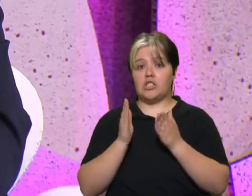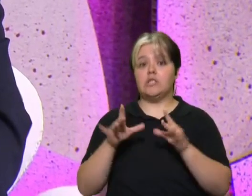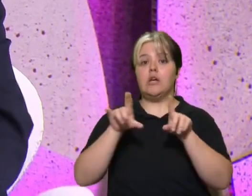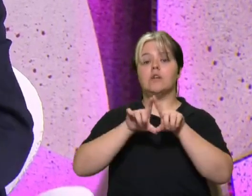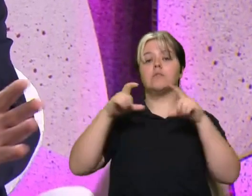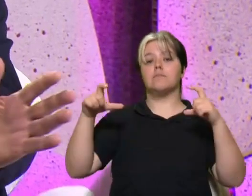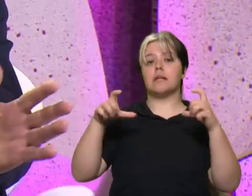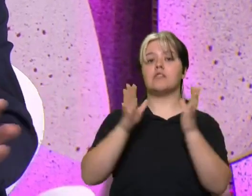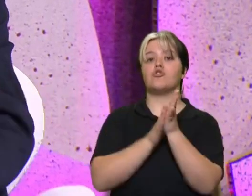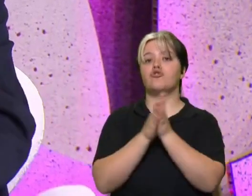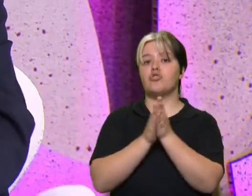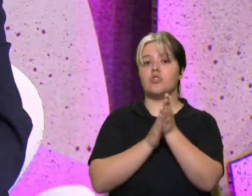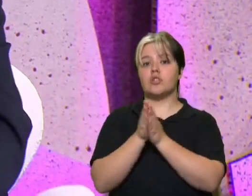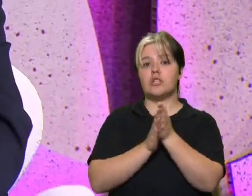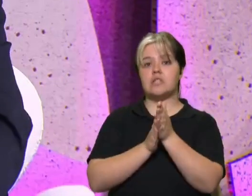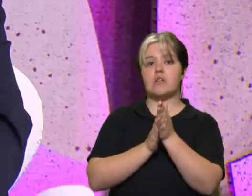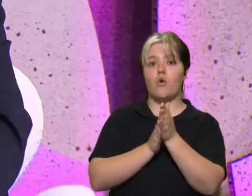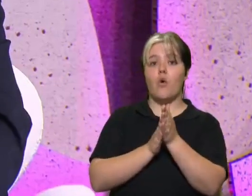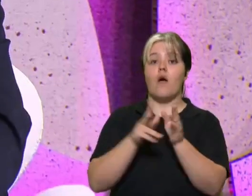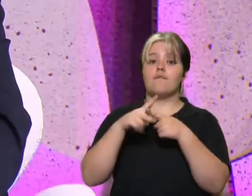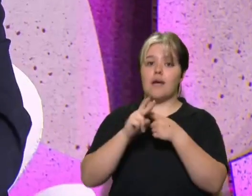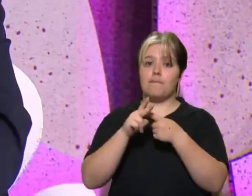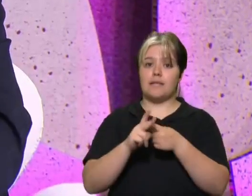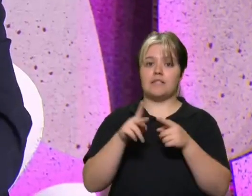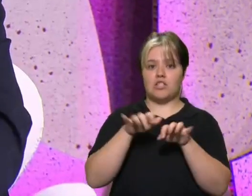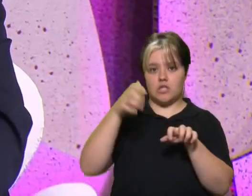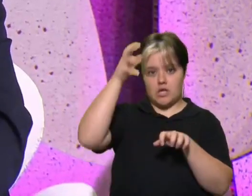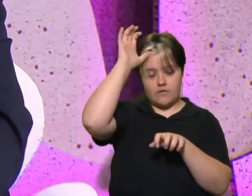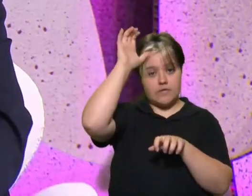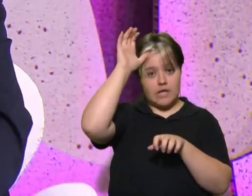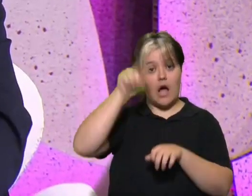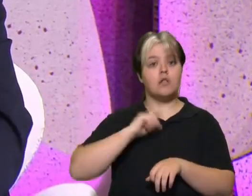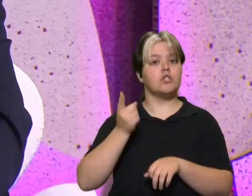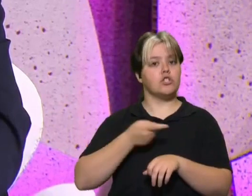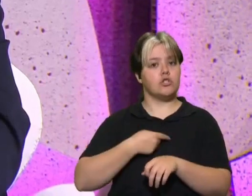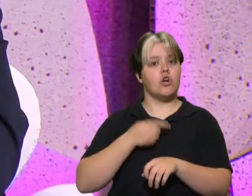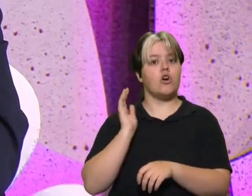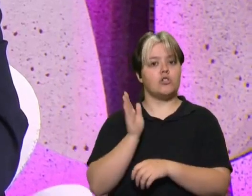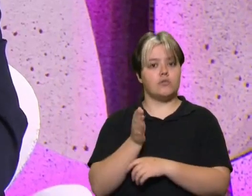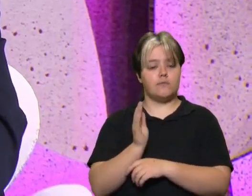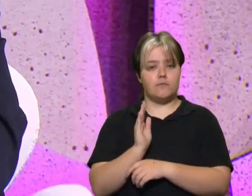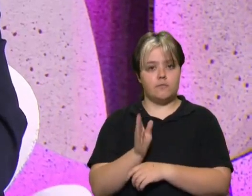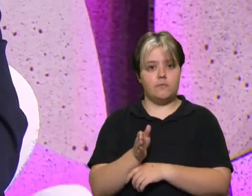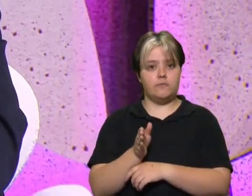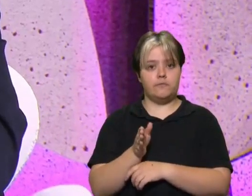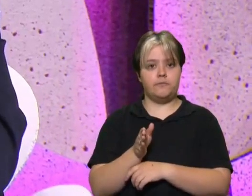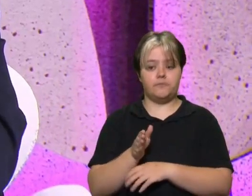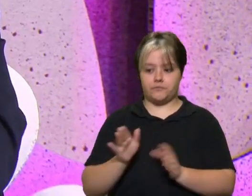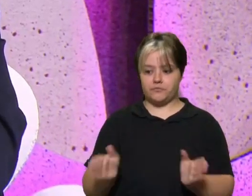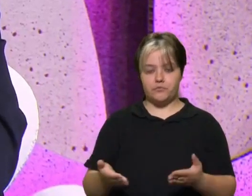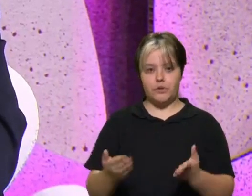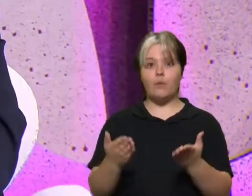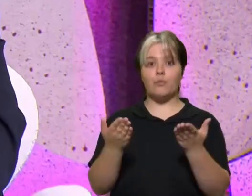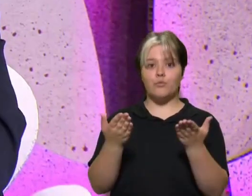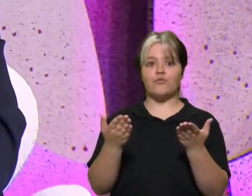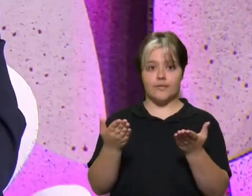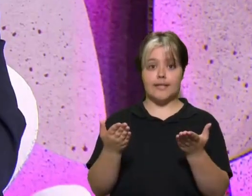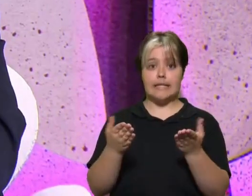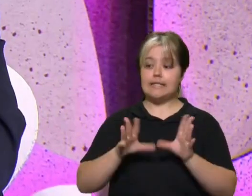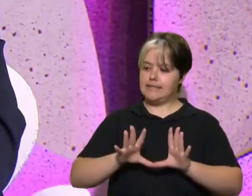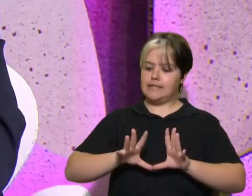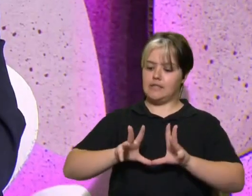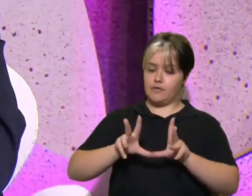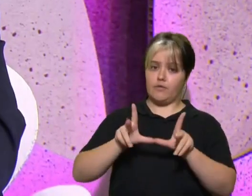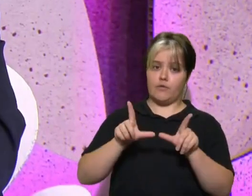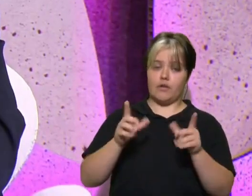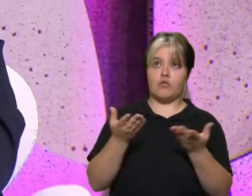companies use AI tools. More and more use AI tools, and we are promoting